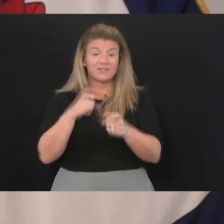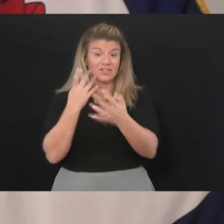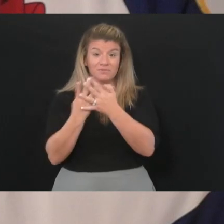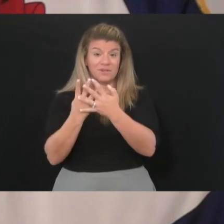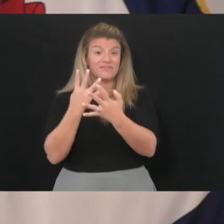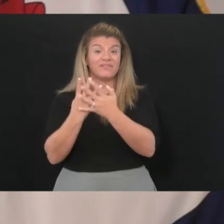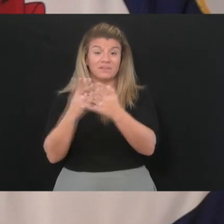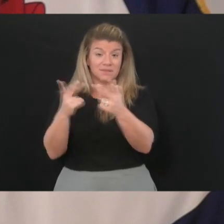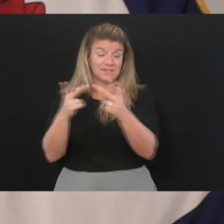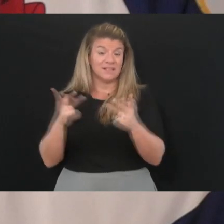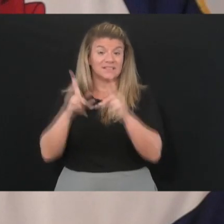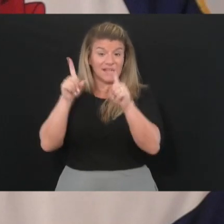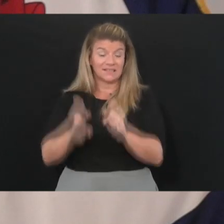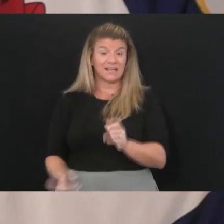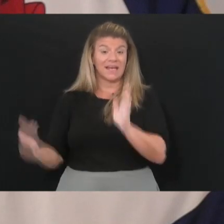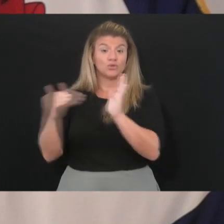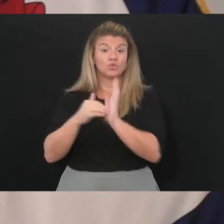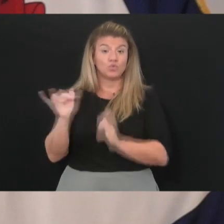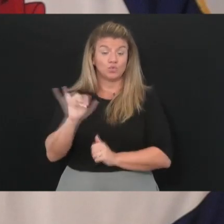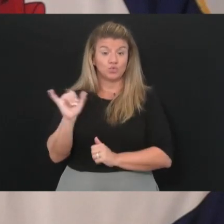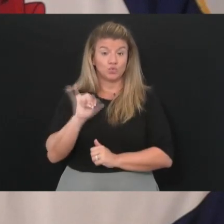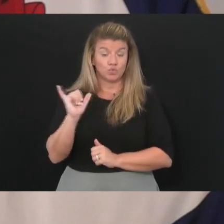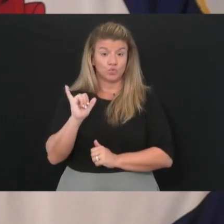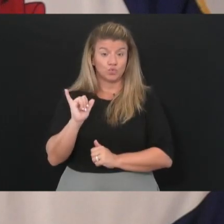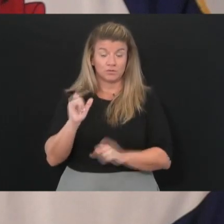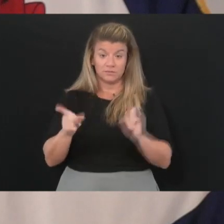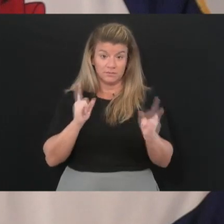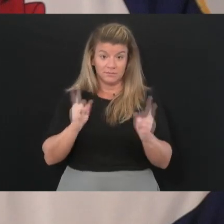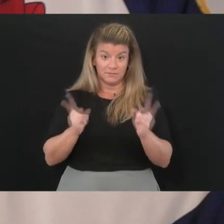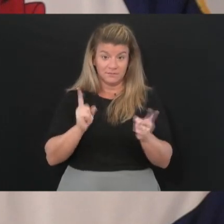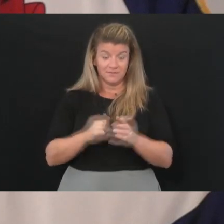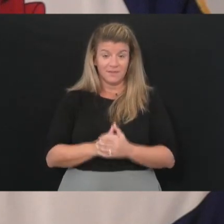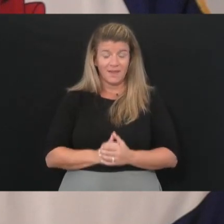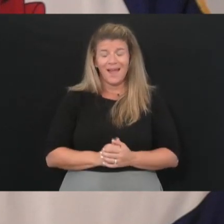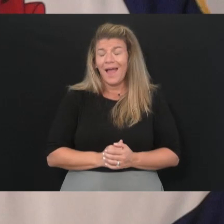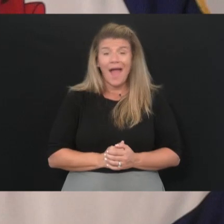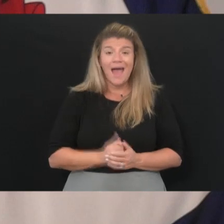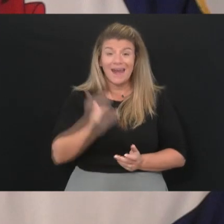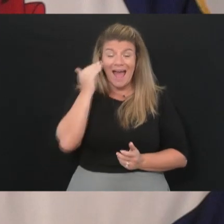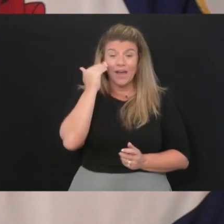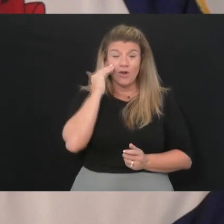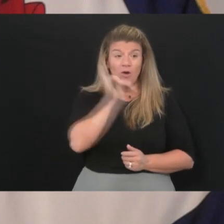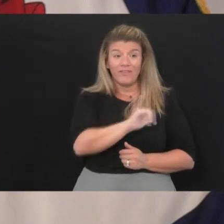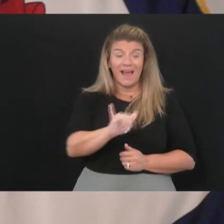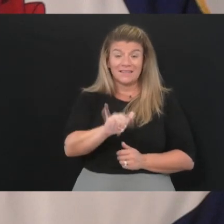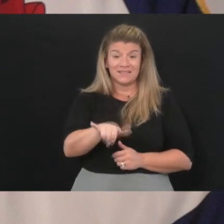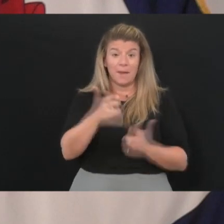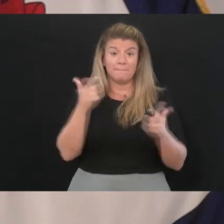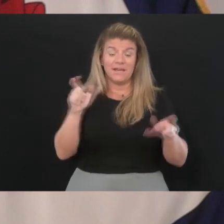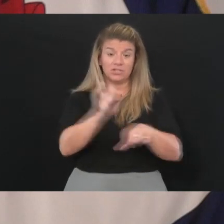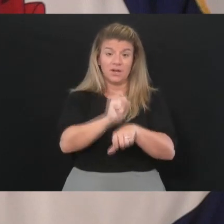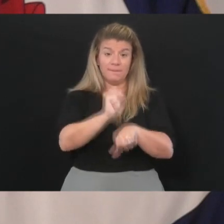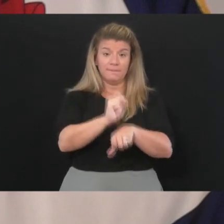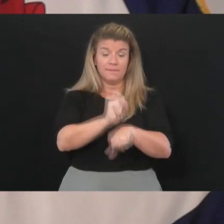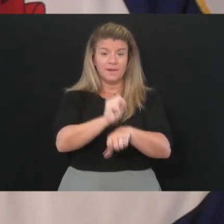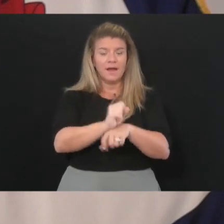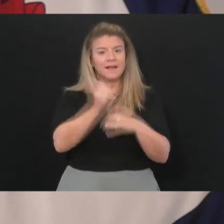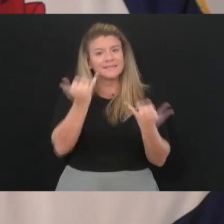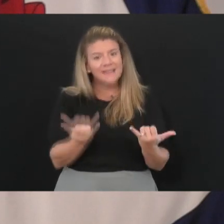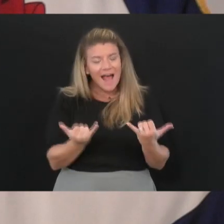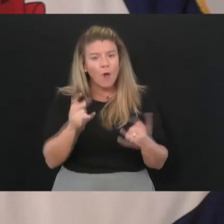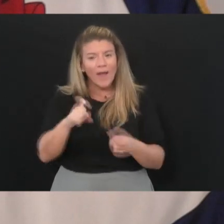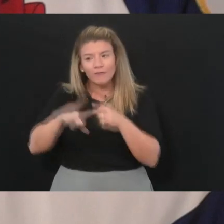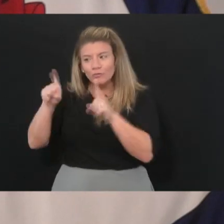correctional facilities again. Now, I know these are daunting tasks, because we're trying to test the kids that are coming back